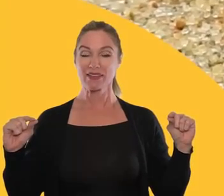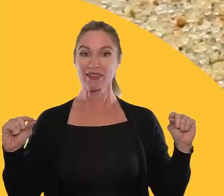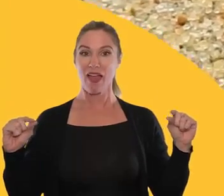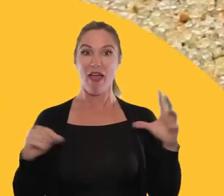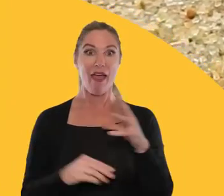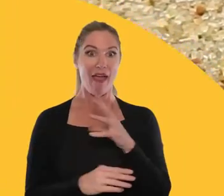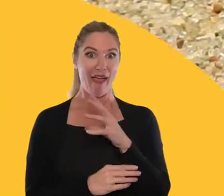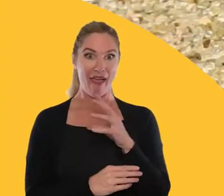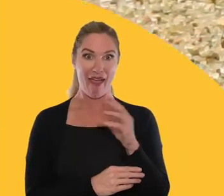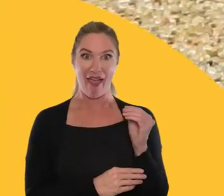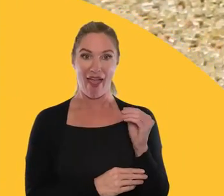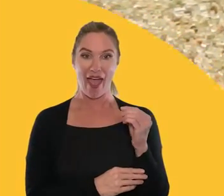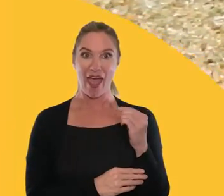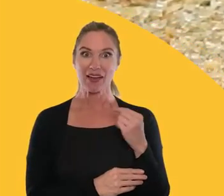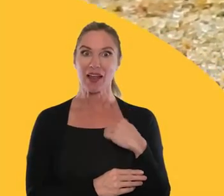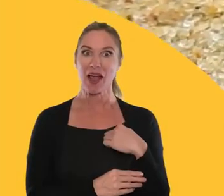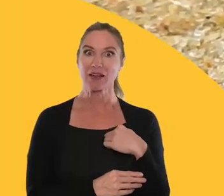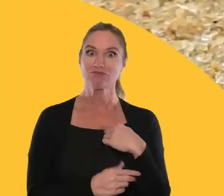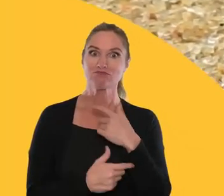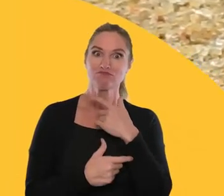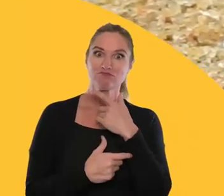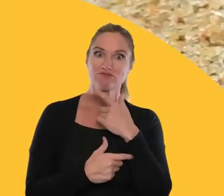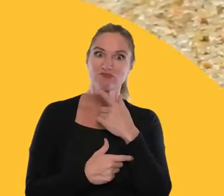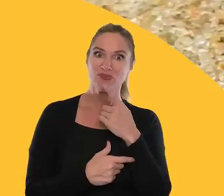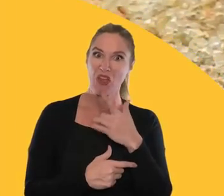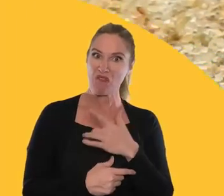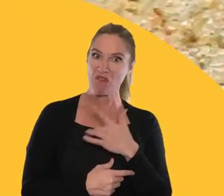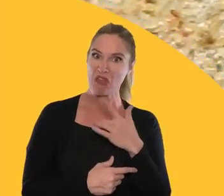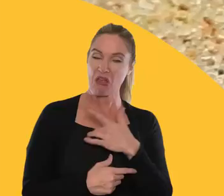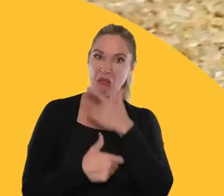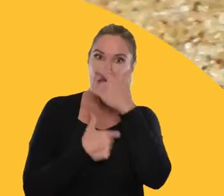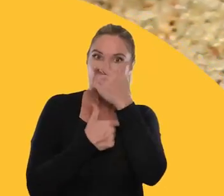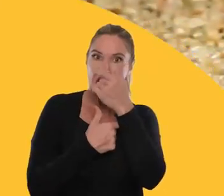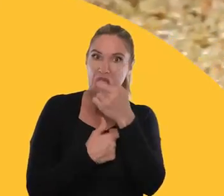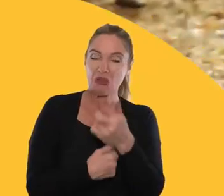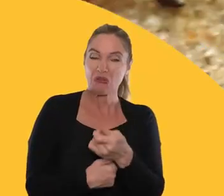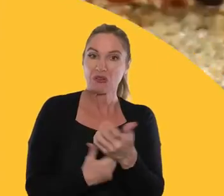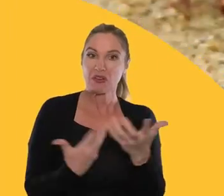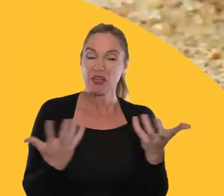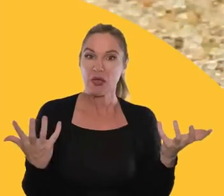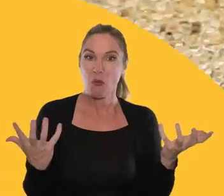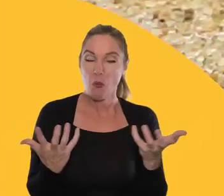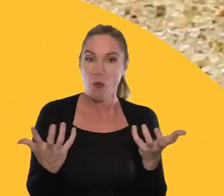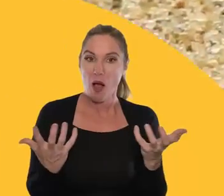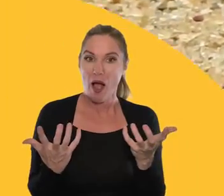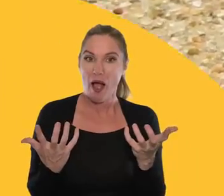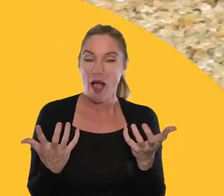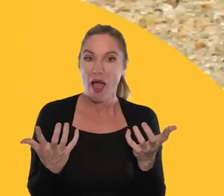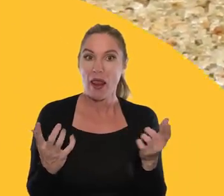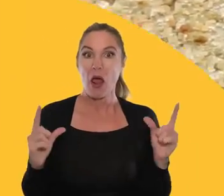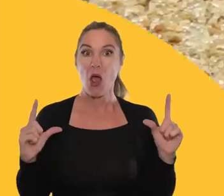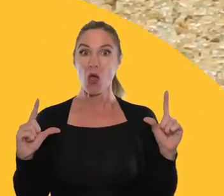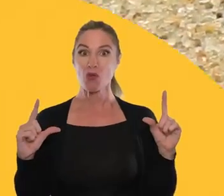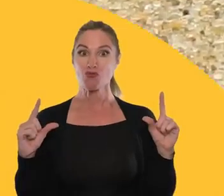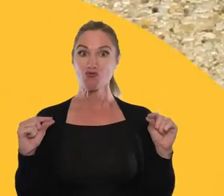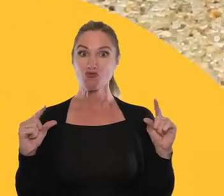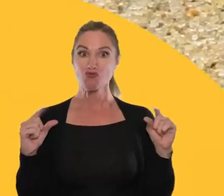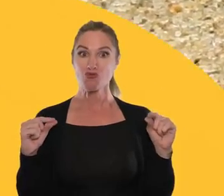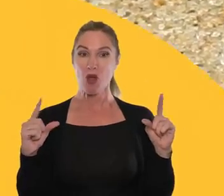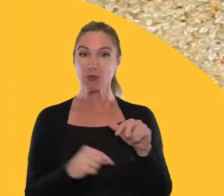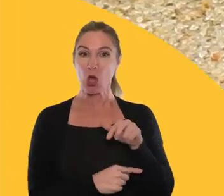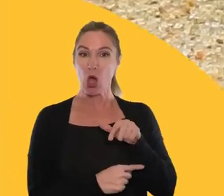their legs. And also, what I find really interesting is